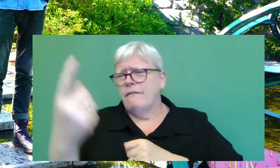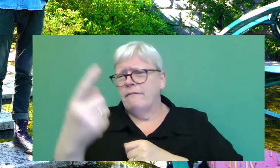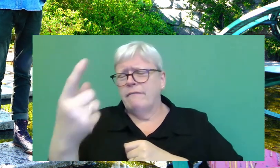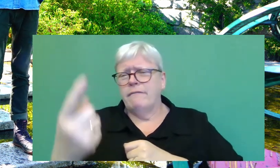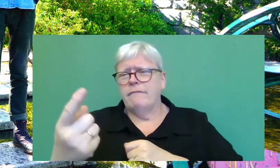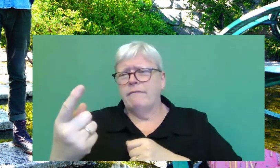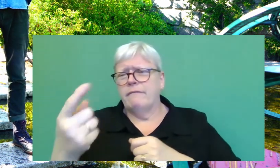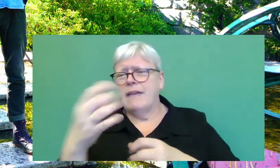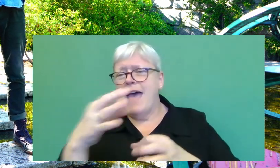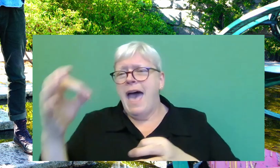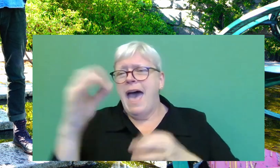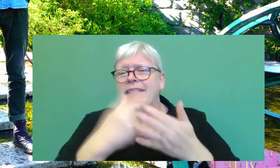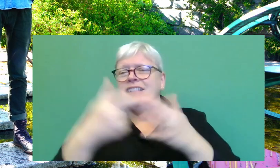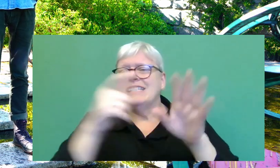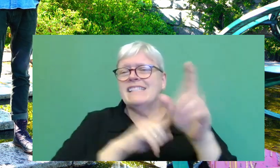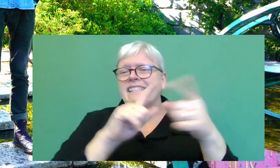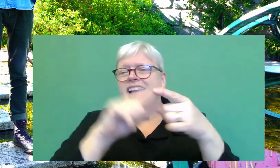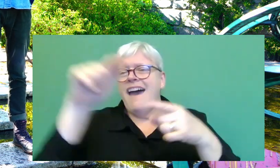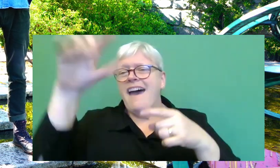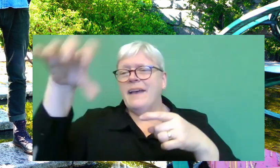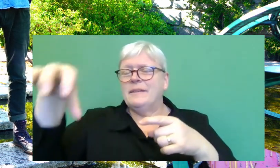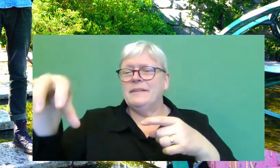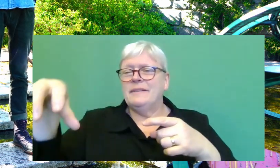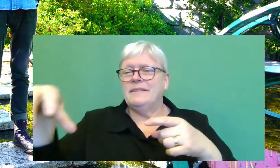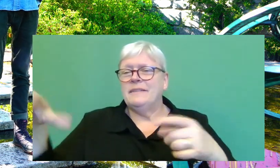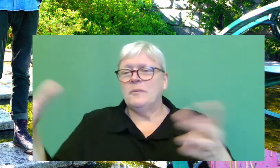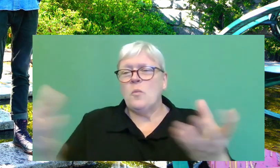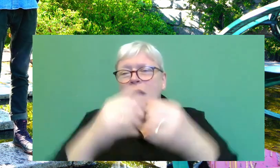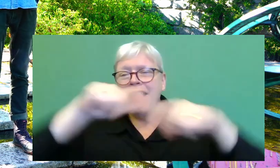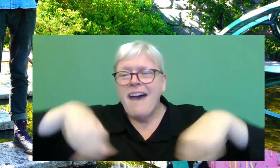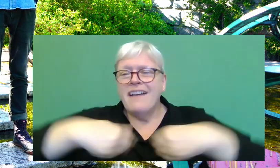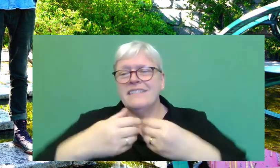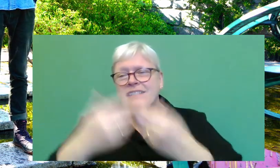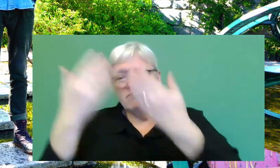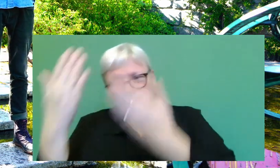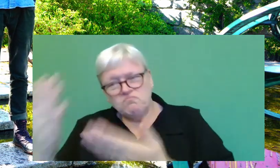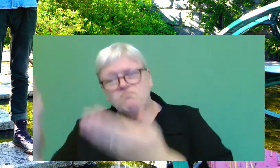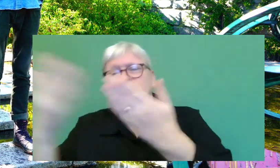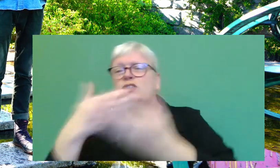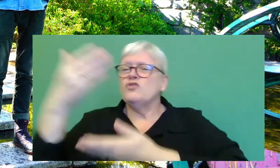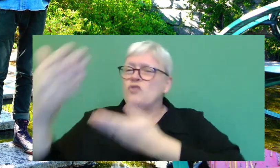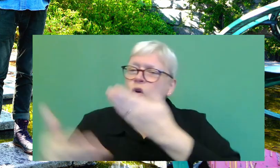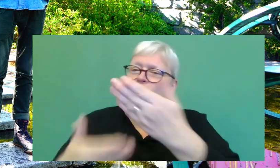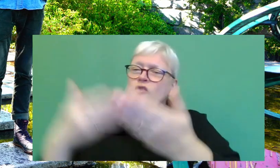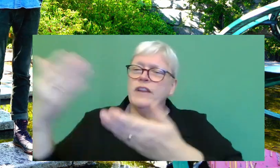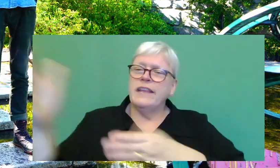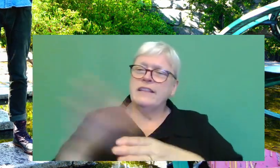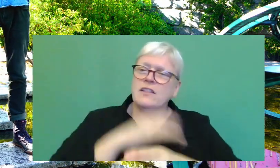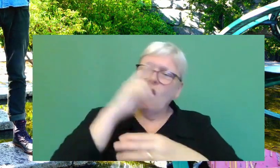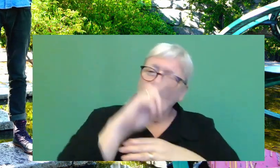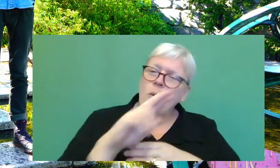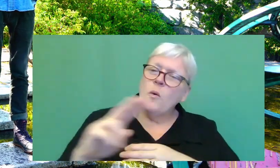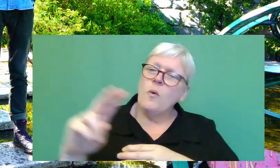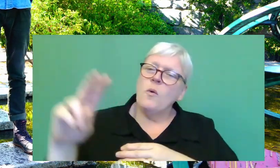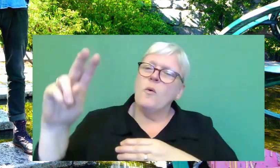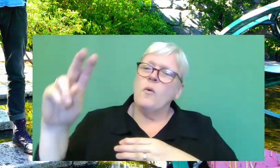Skye sits down to tea with us. We address it in stories and long glances cast over. On Google